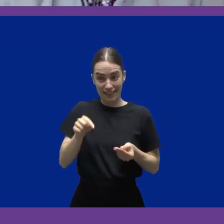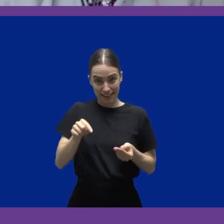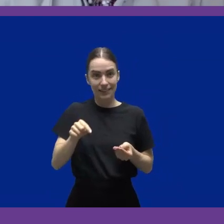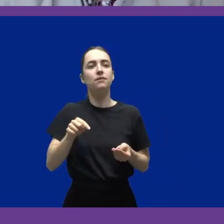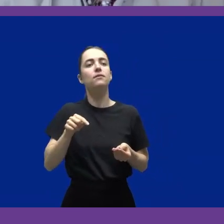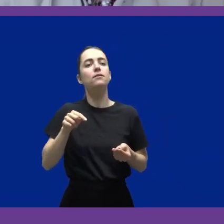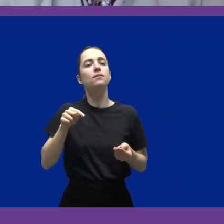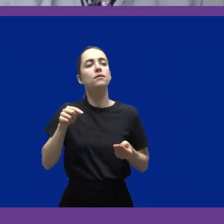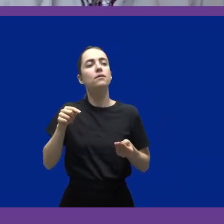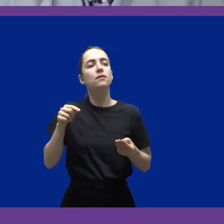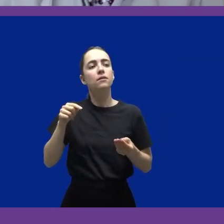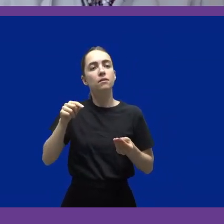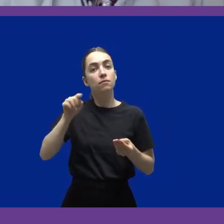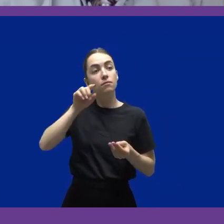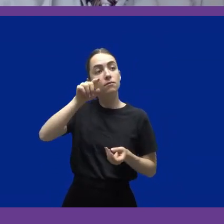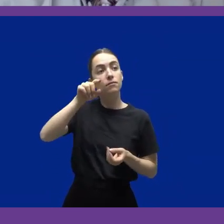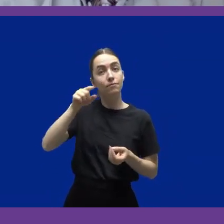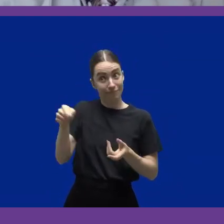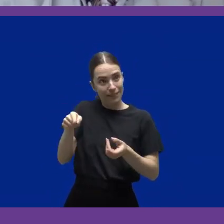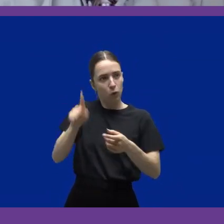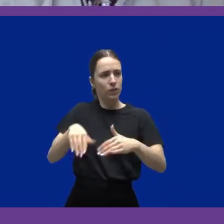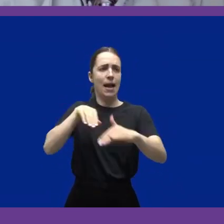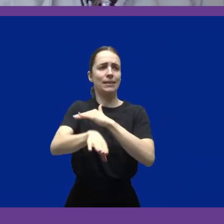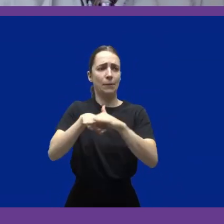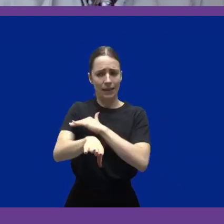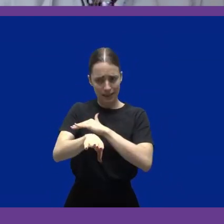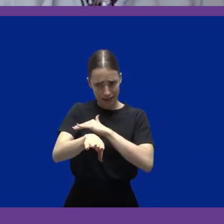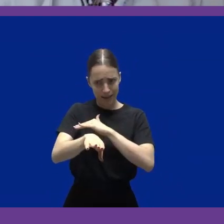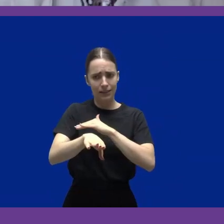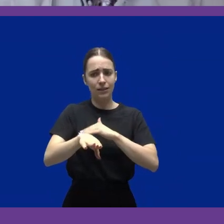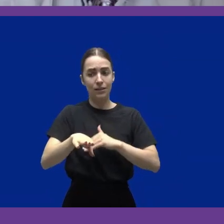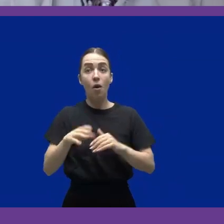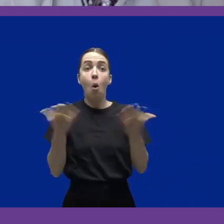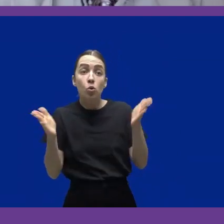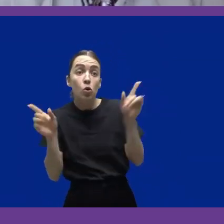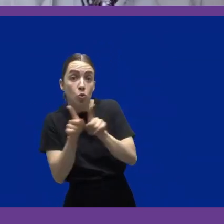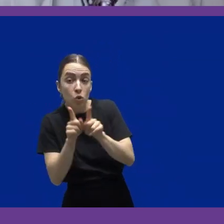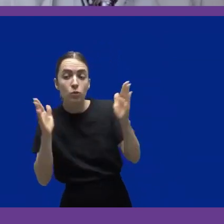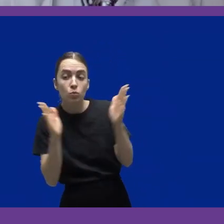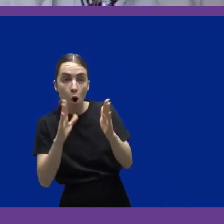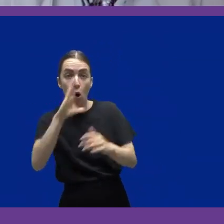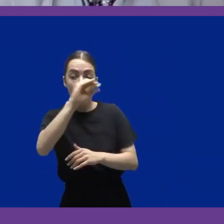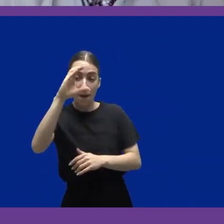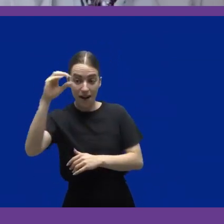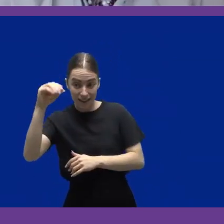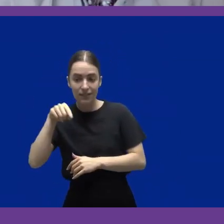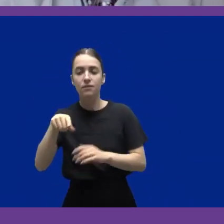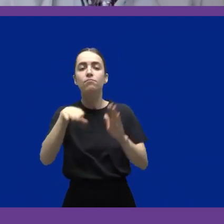are exempt. However, in some member states, they might be included. It is a question of